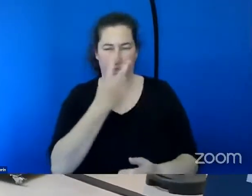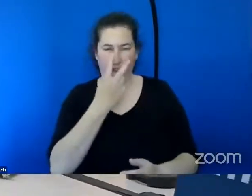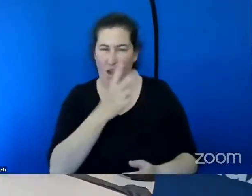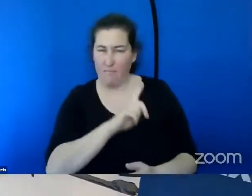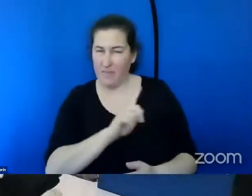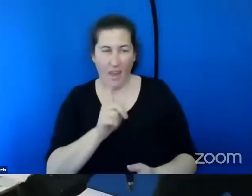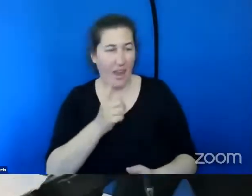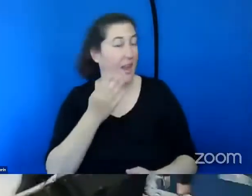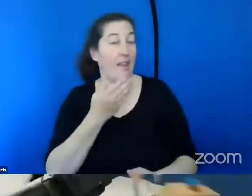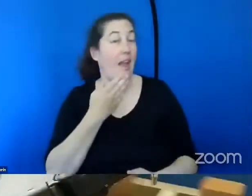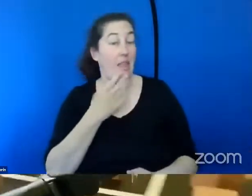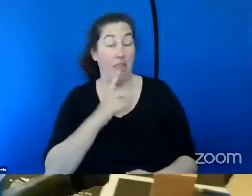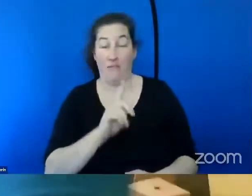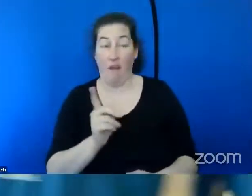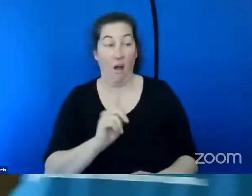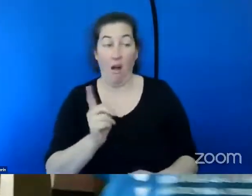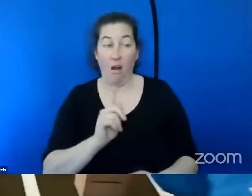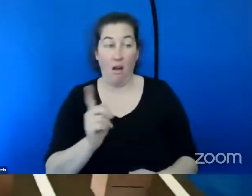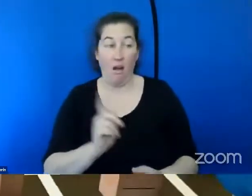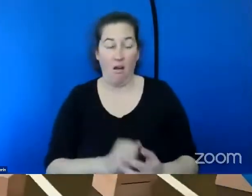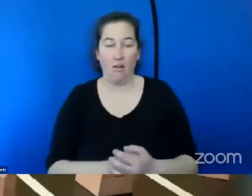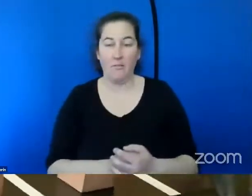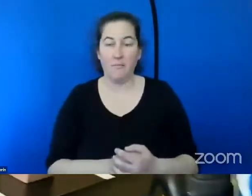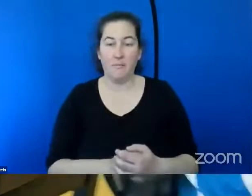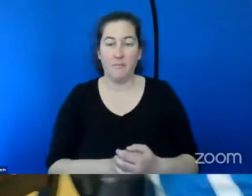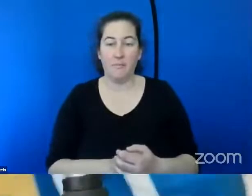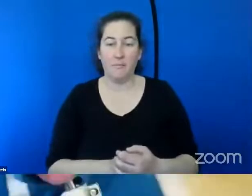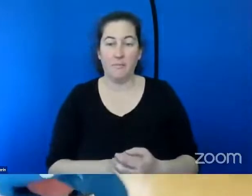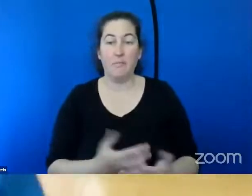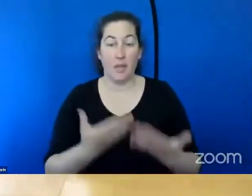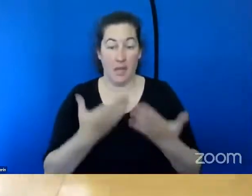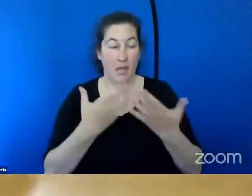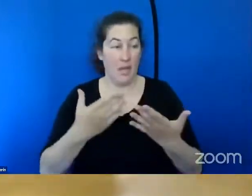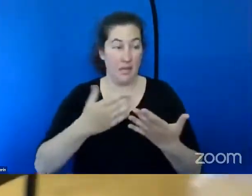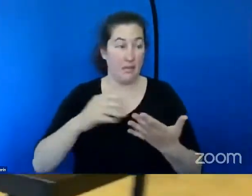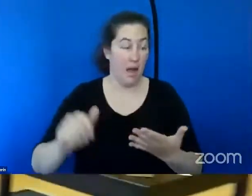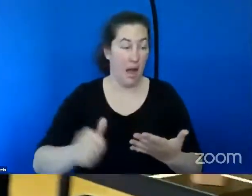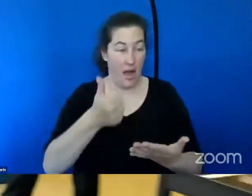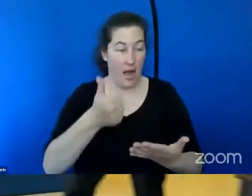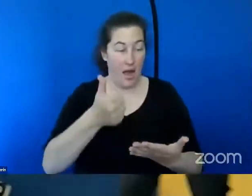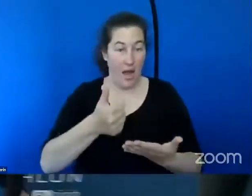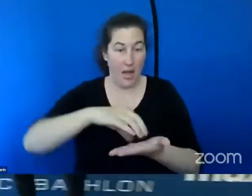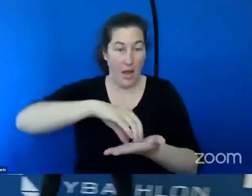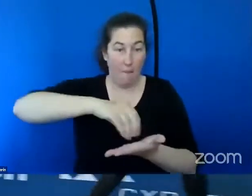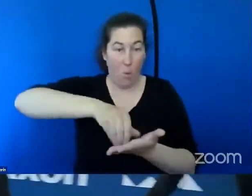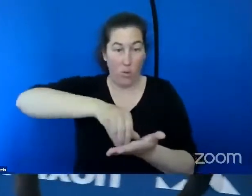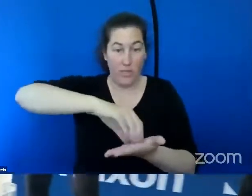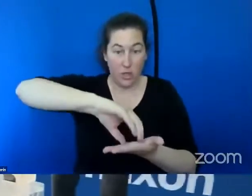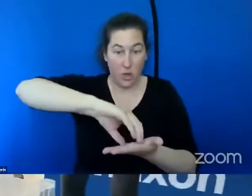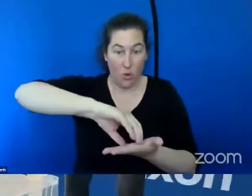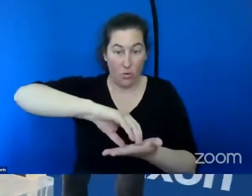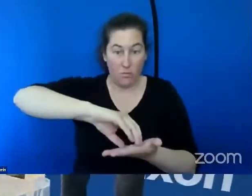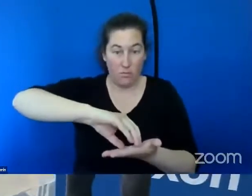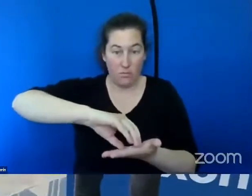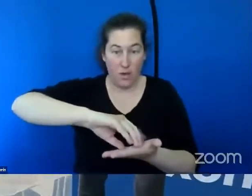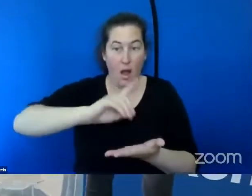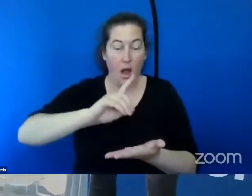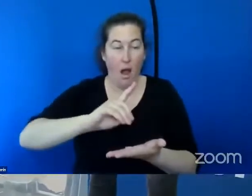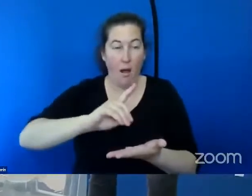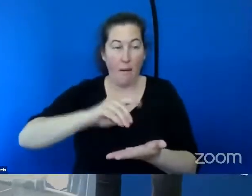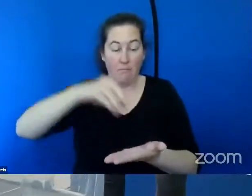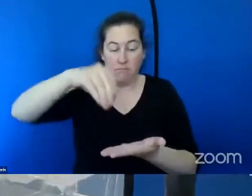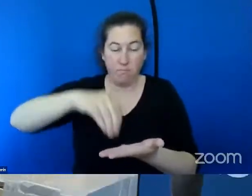and marble still sitting on the table. The clock is going against Tony Forsberg here now. Remember, there's a 3-minute